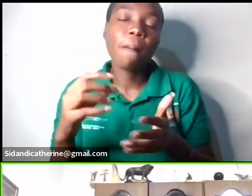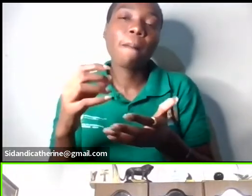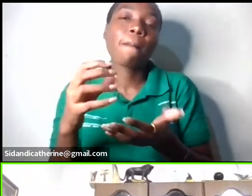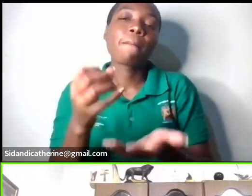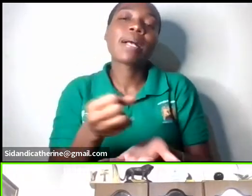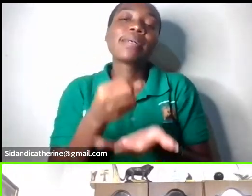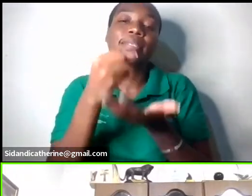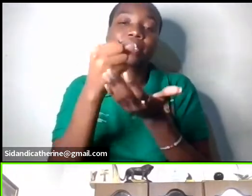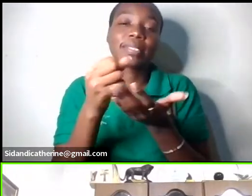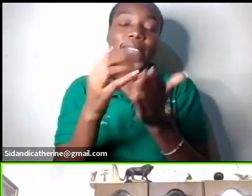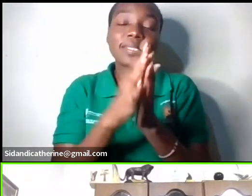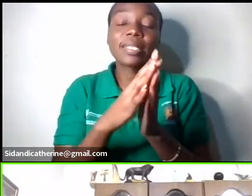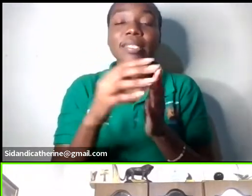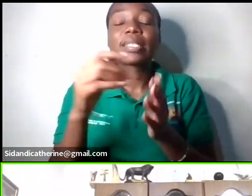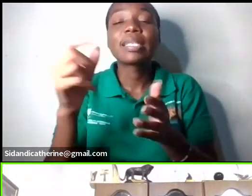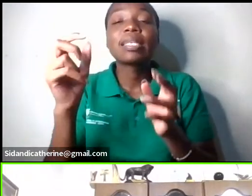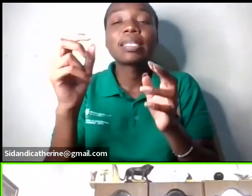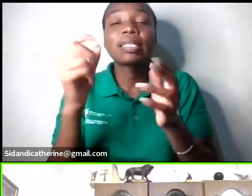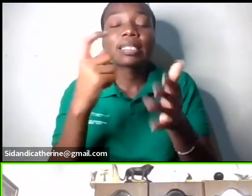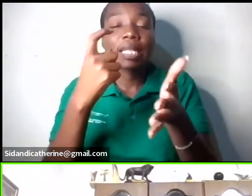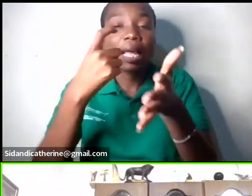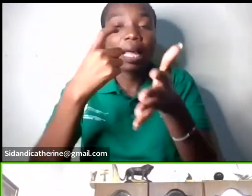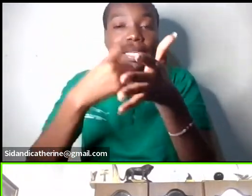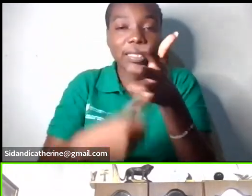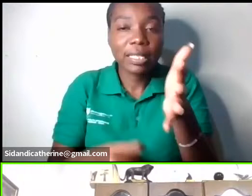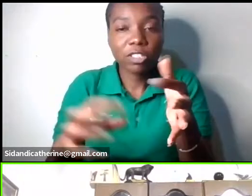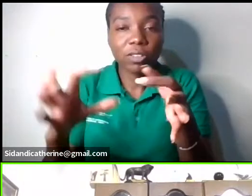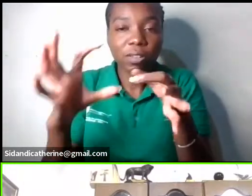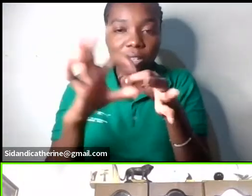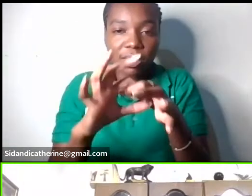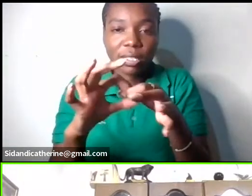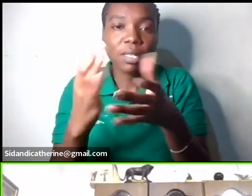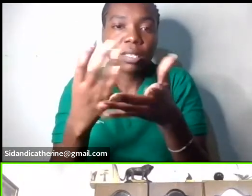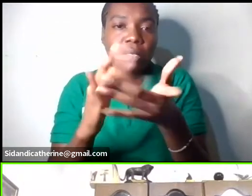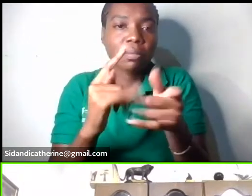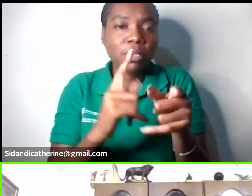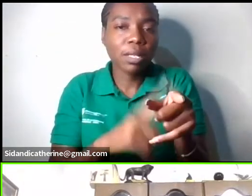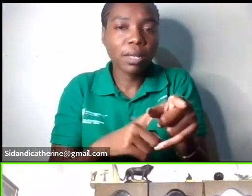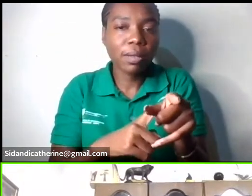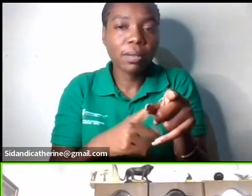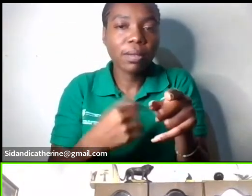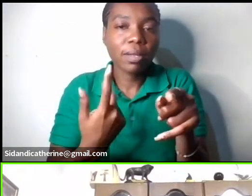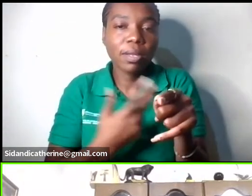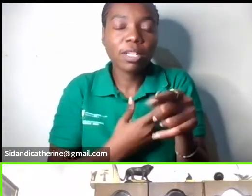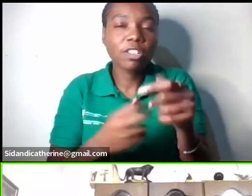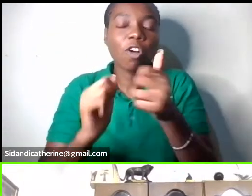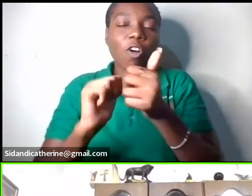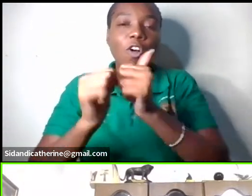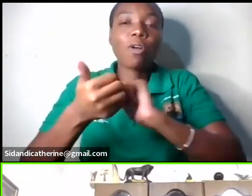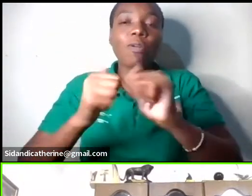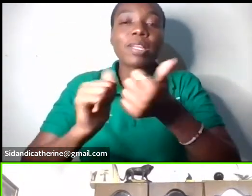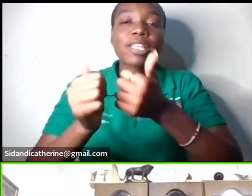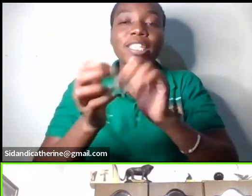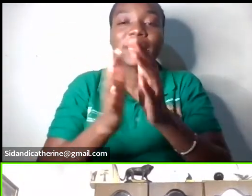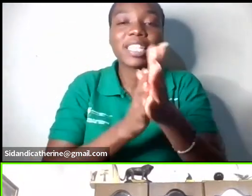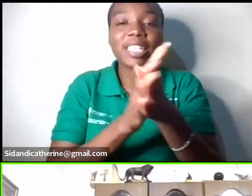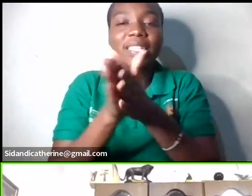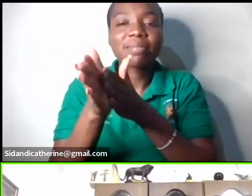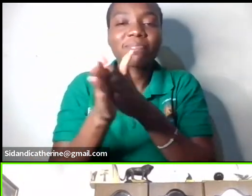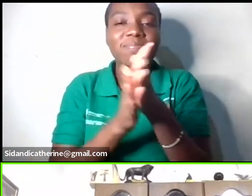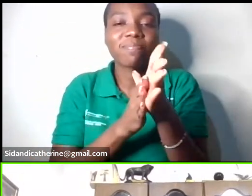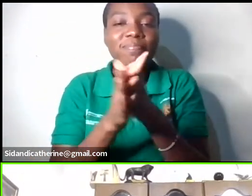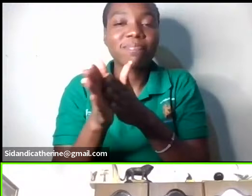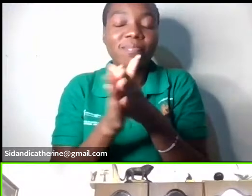the taxes that it collects, and sometimes can only do so much. There are competing interests, key amongst them